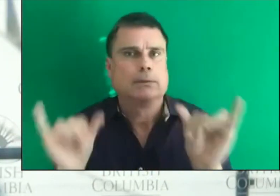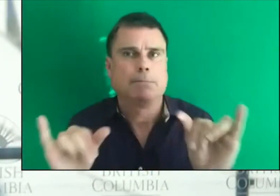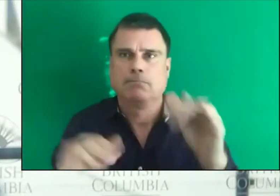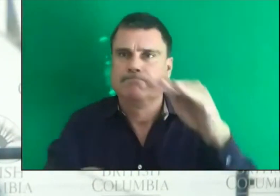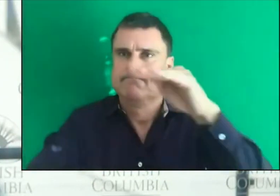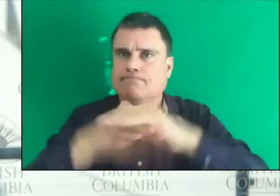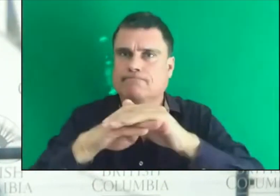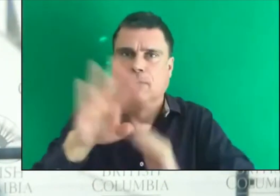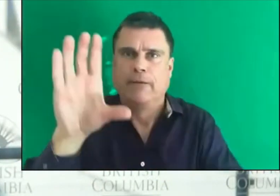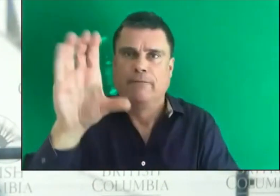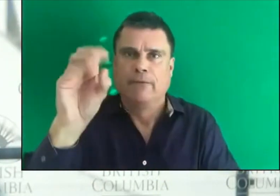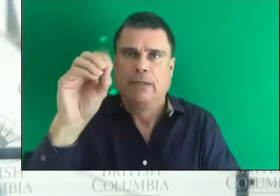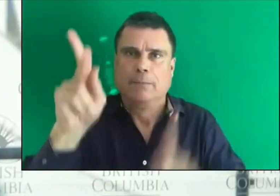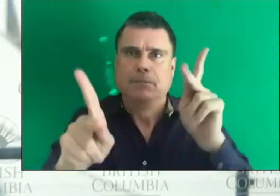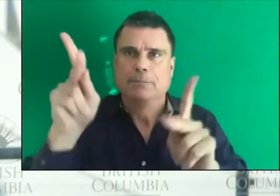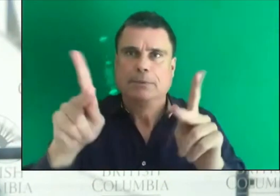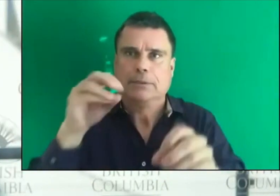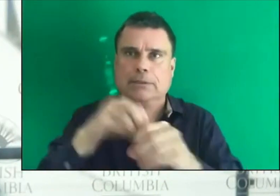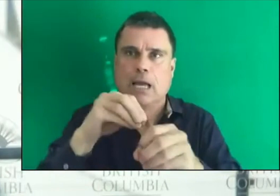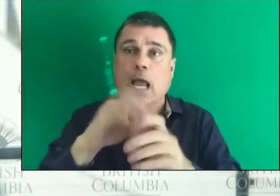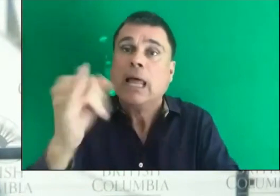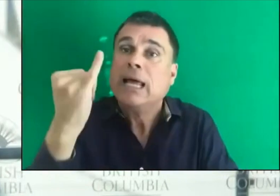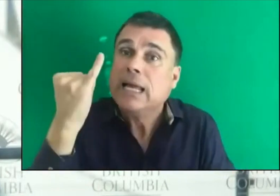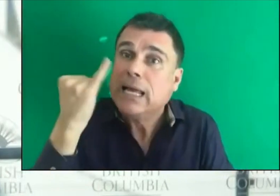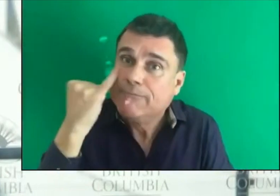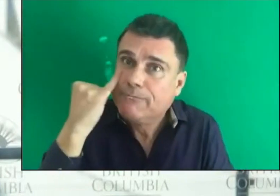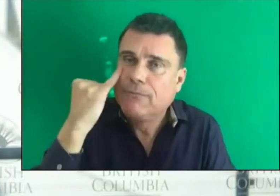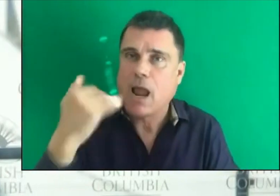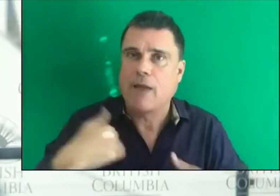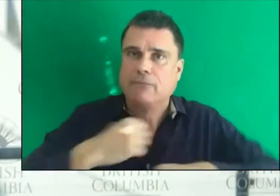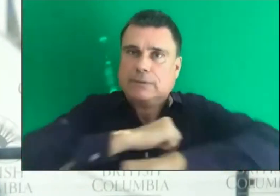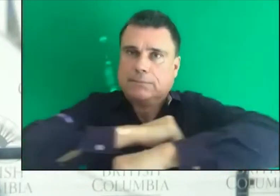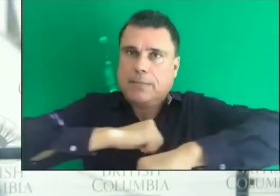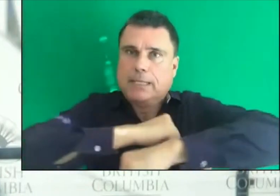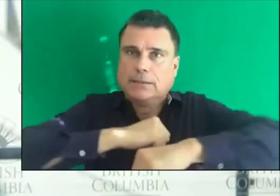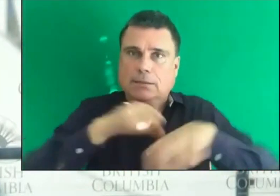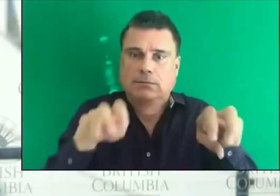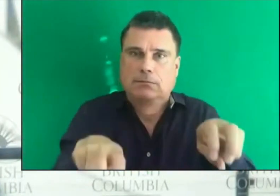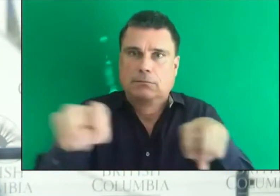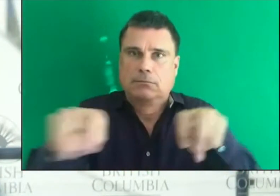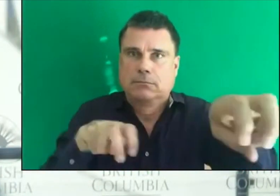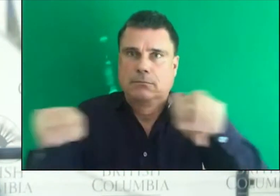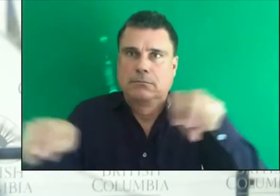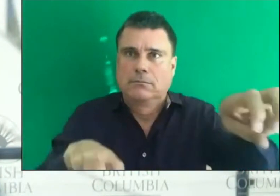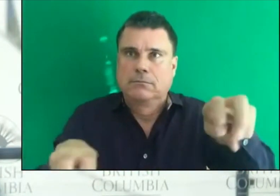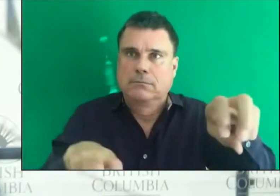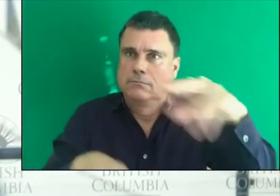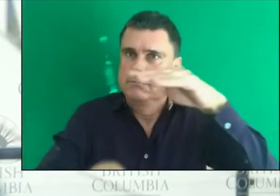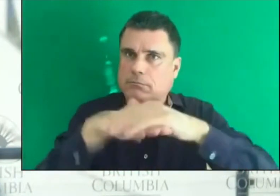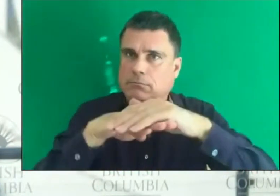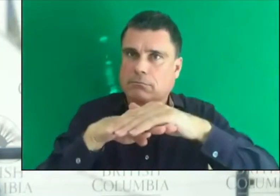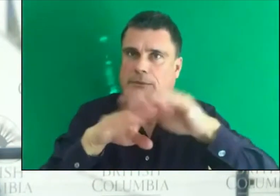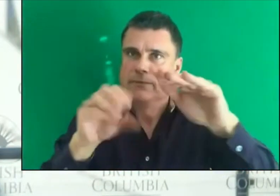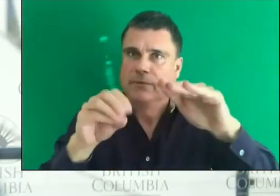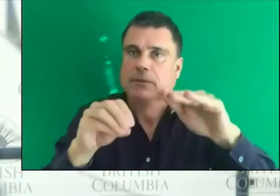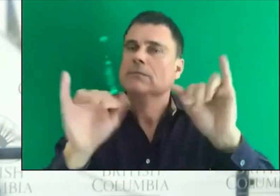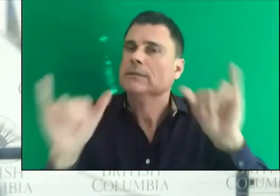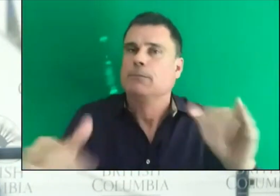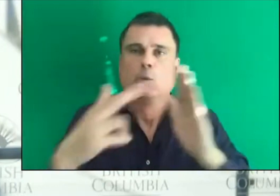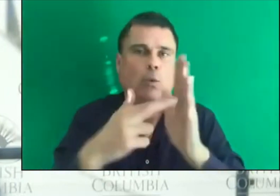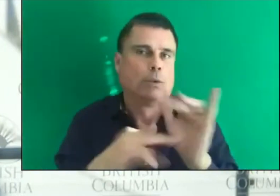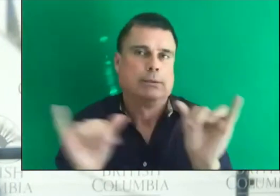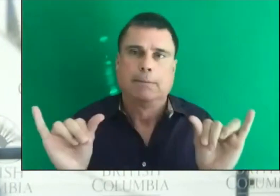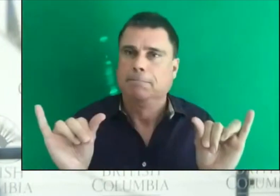indoor sports. Does that make sense? What other questions? The churches. So those are